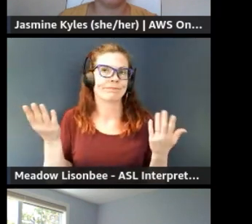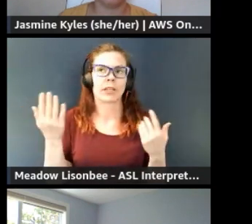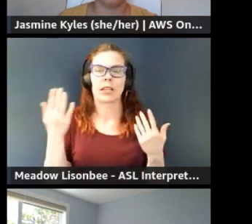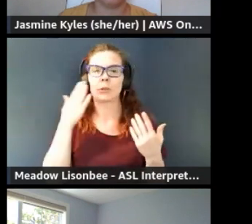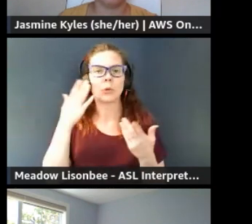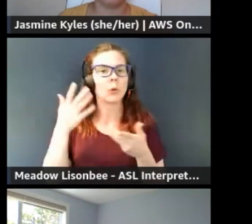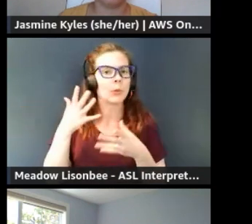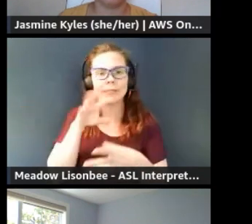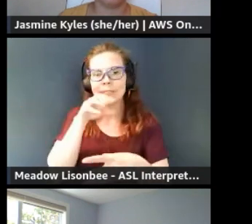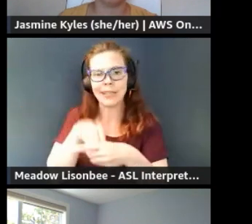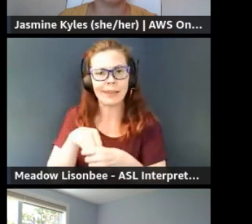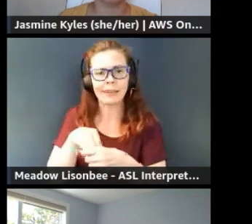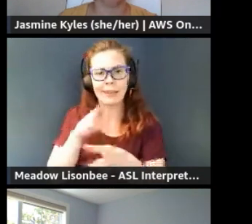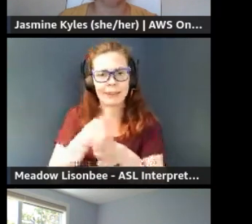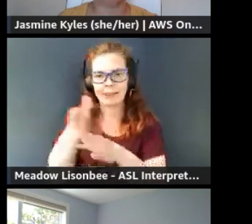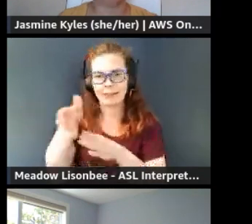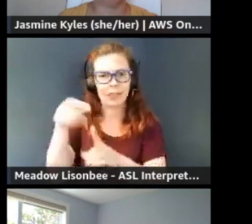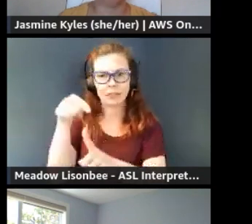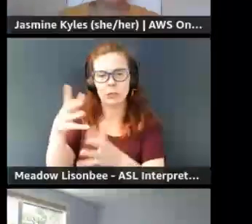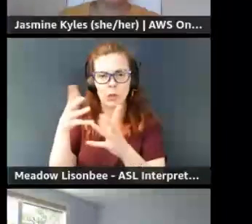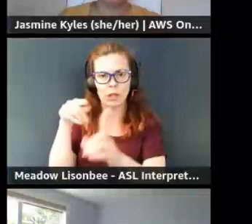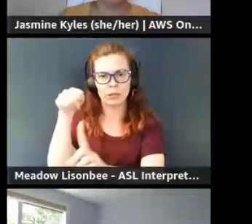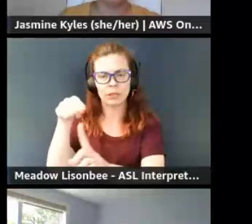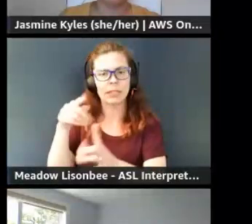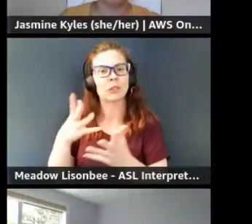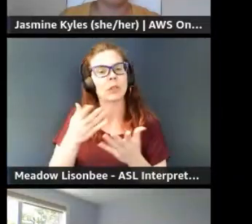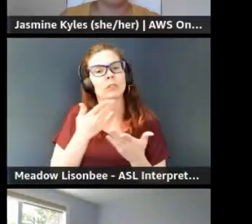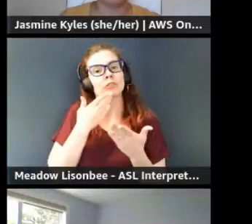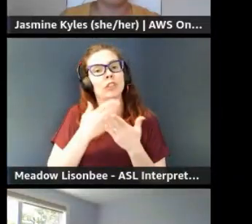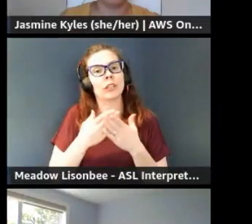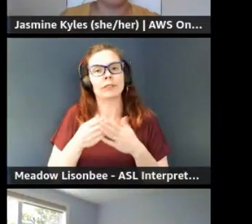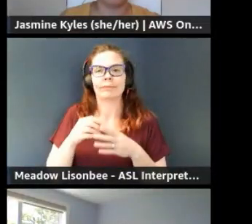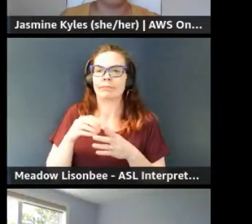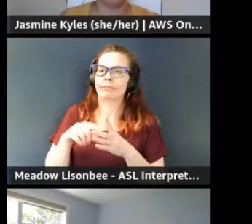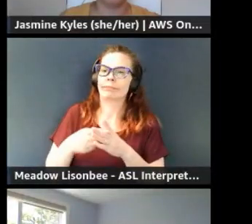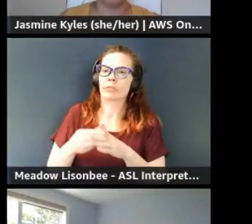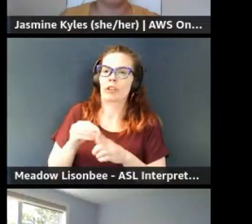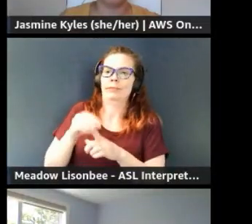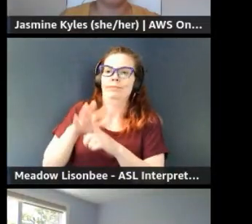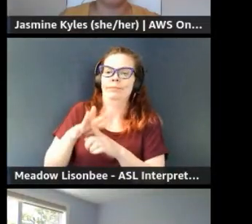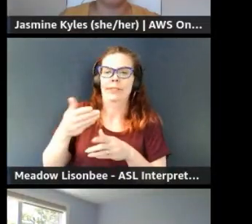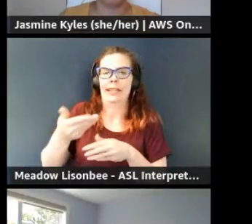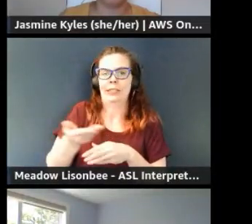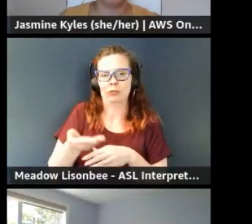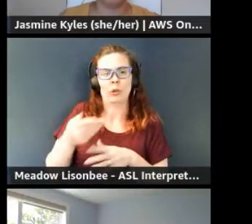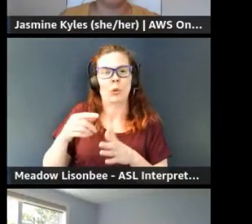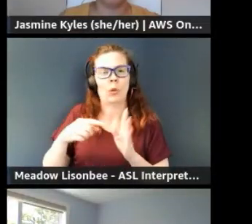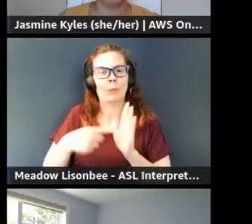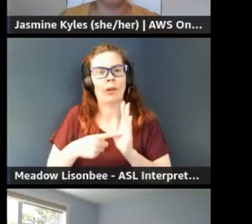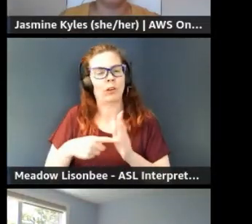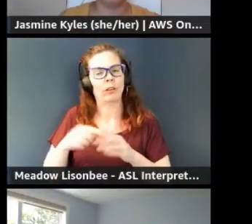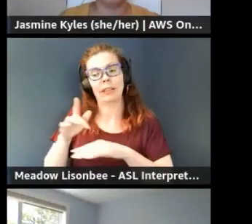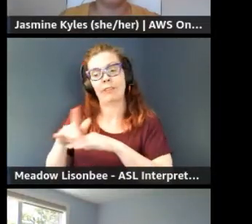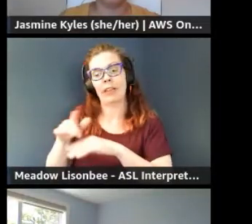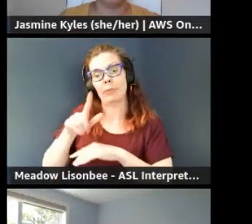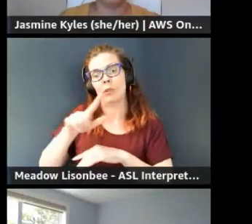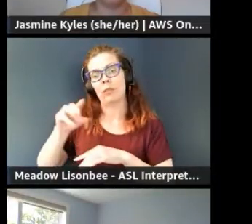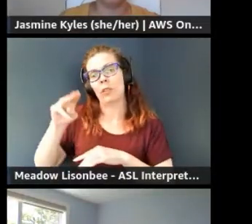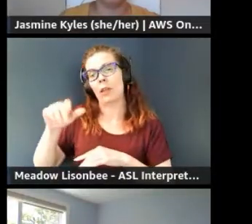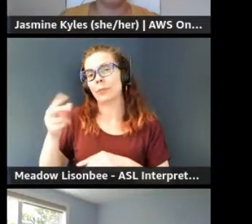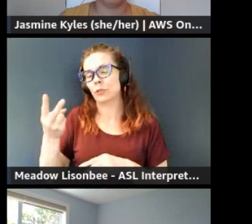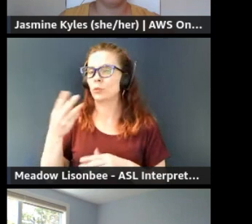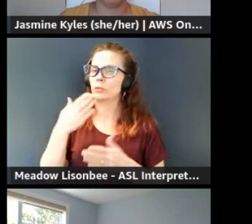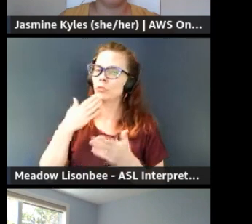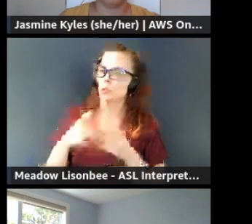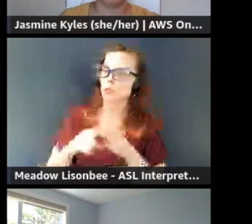getting into this field and looking at a good introductory model to work with, the availability of Llama 2 is a great starting point, especially